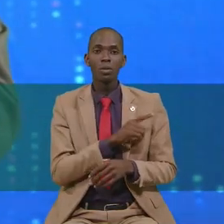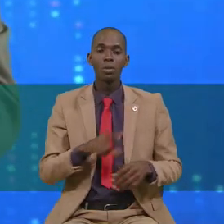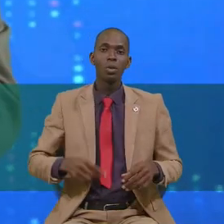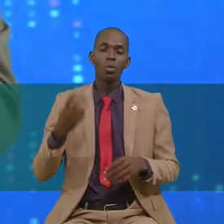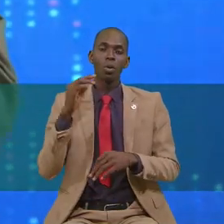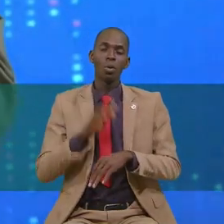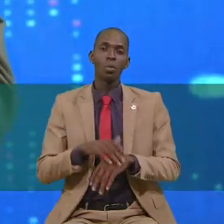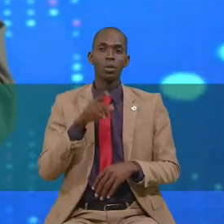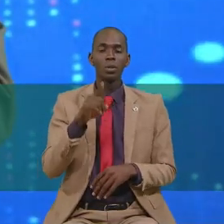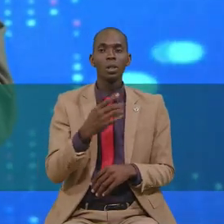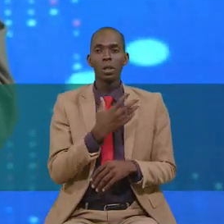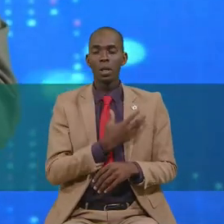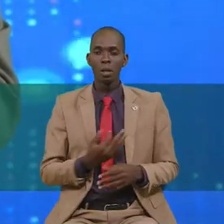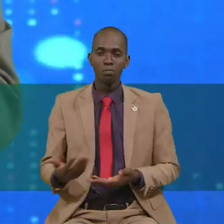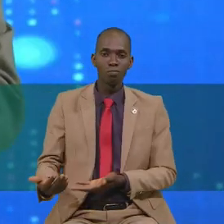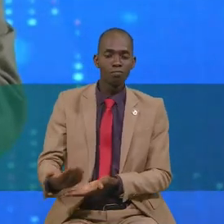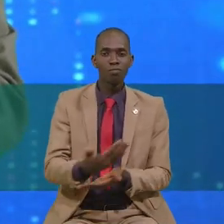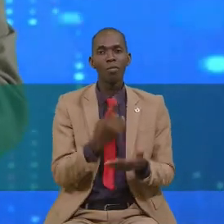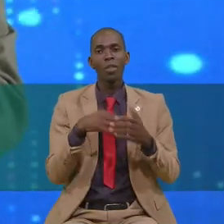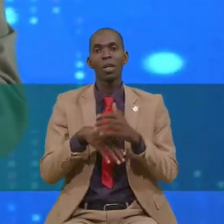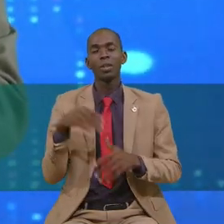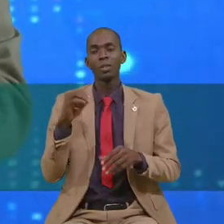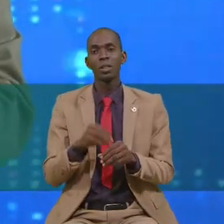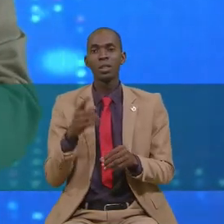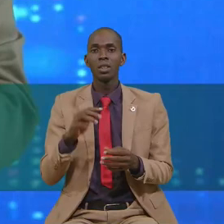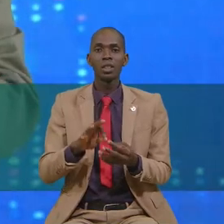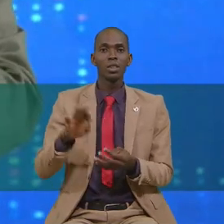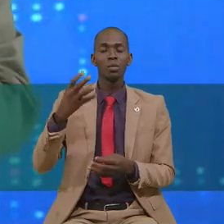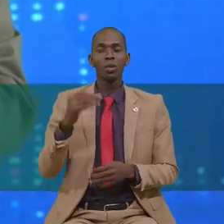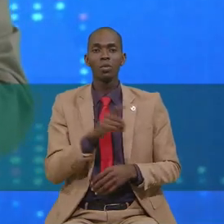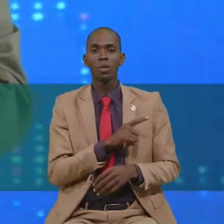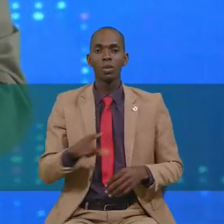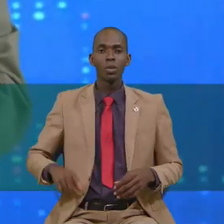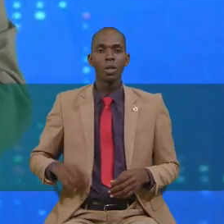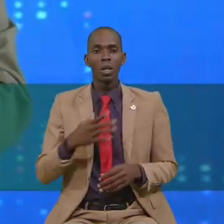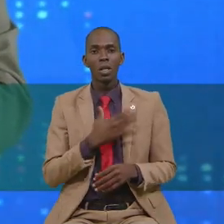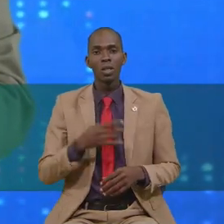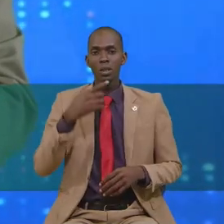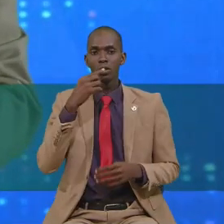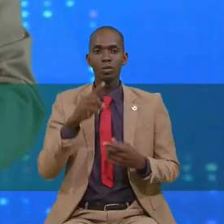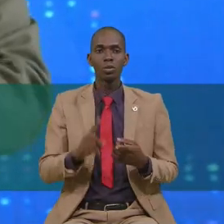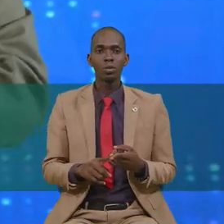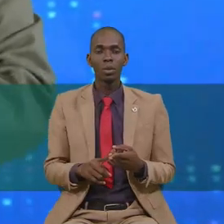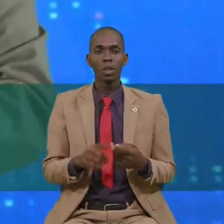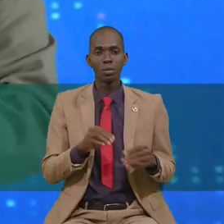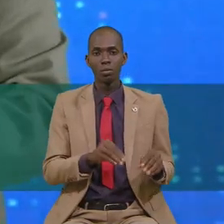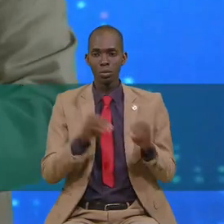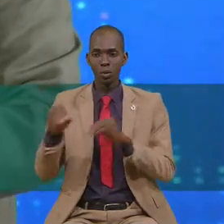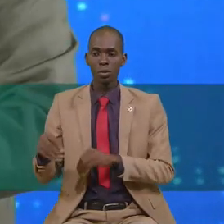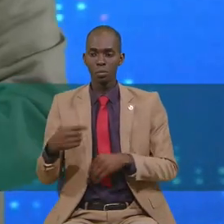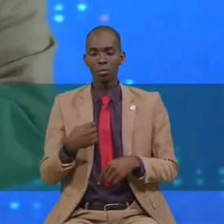and he carried me out in the spirit of the Lord, and he set me down in